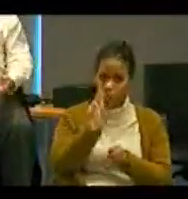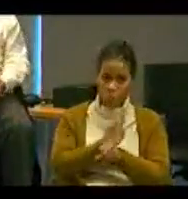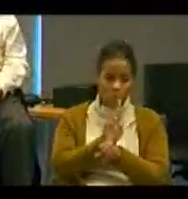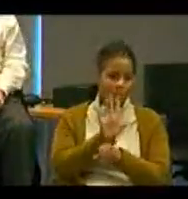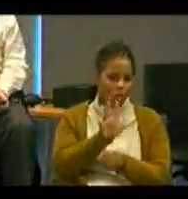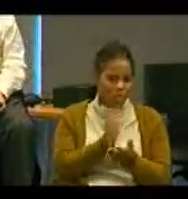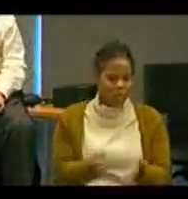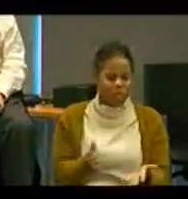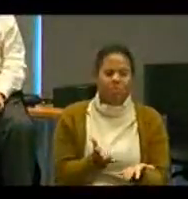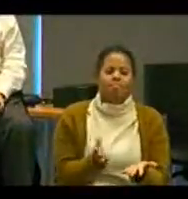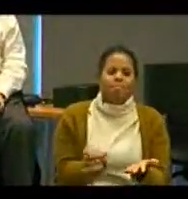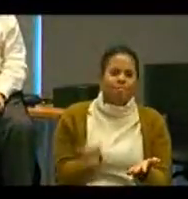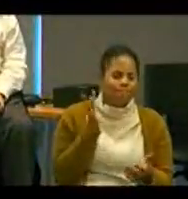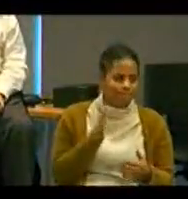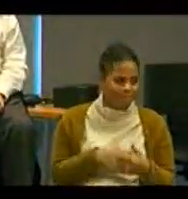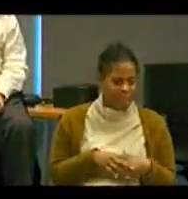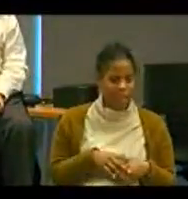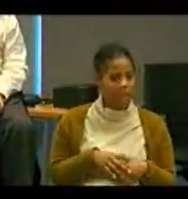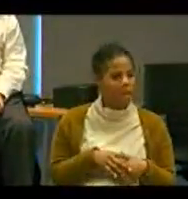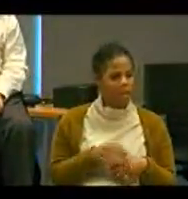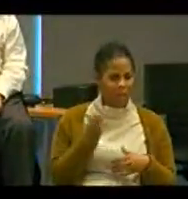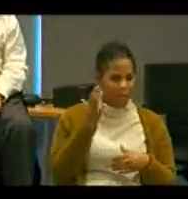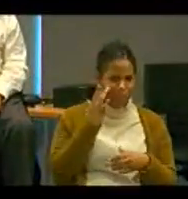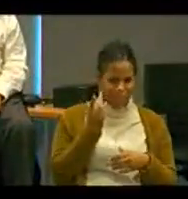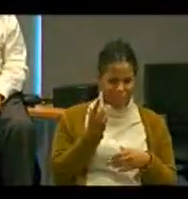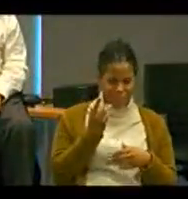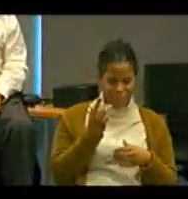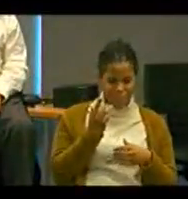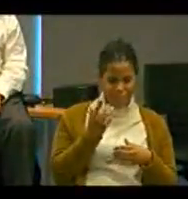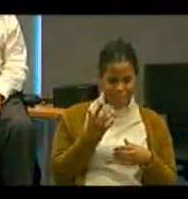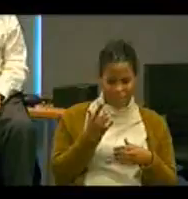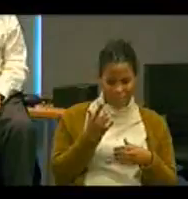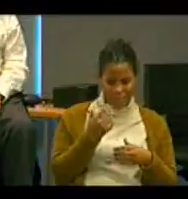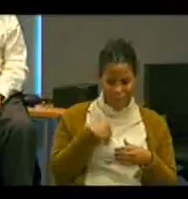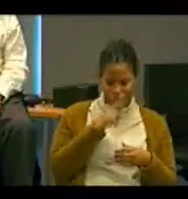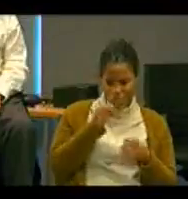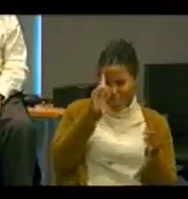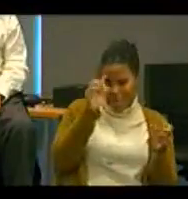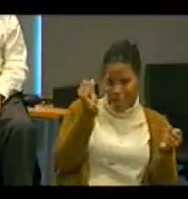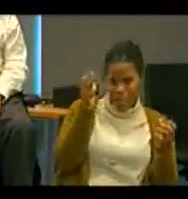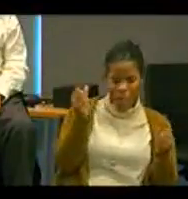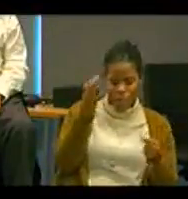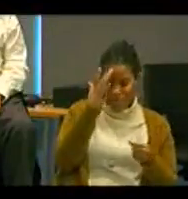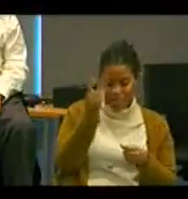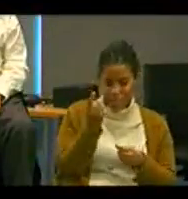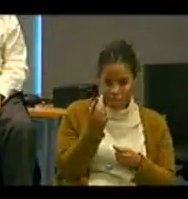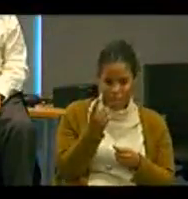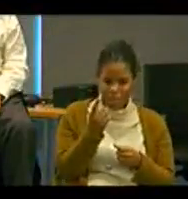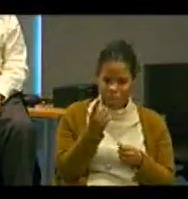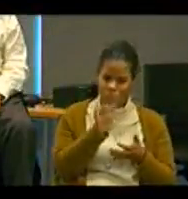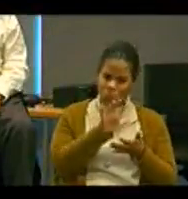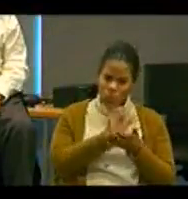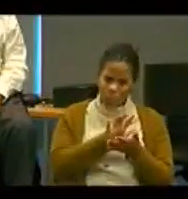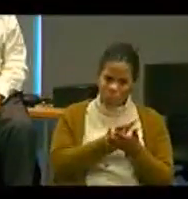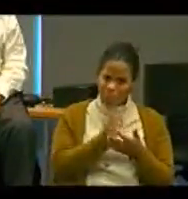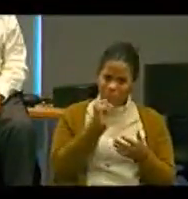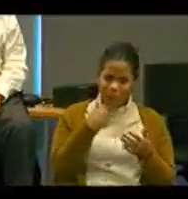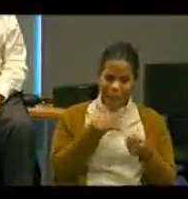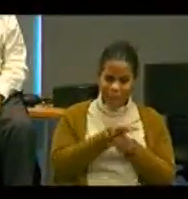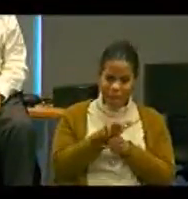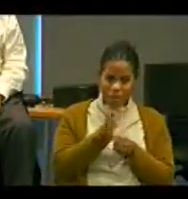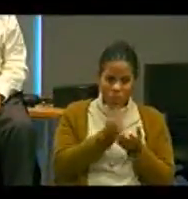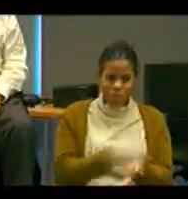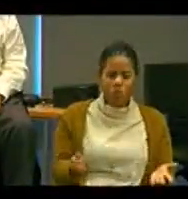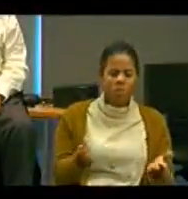my mind because schools are so under-resourced. So I haven't heard or seen anything about how can we get